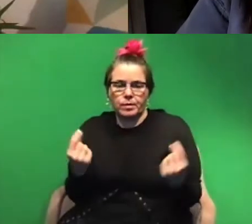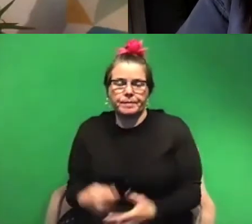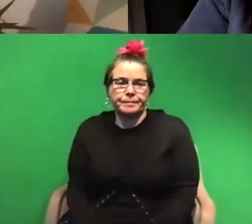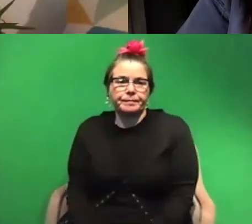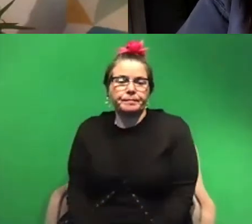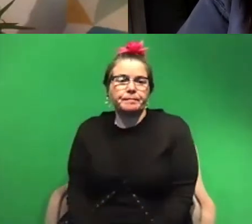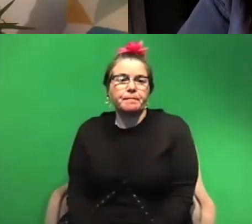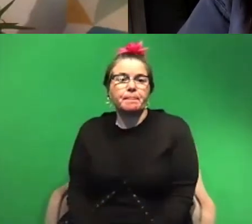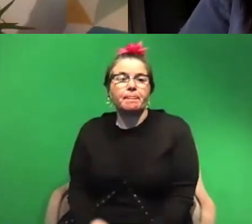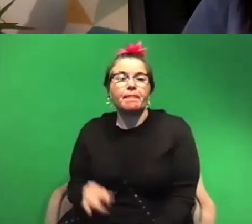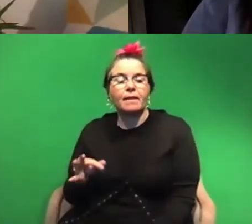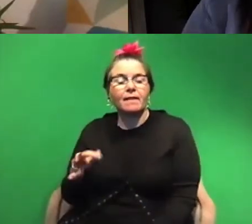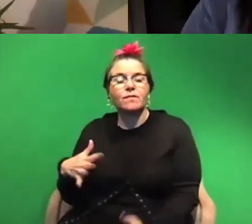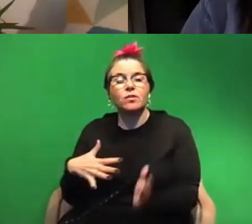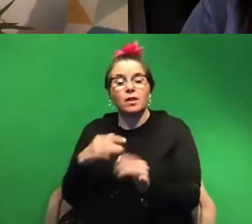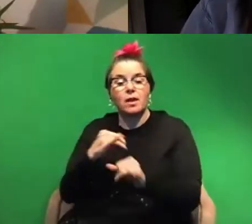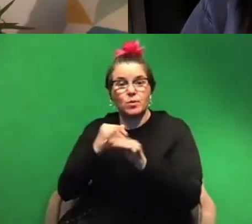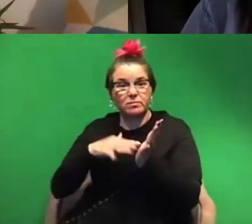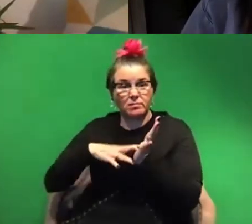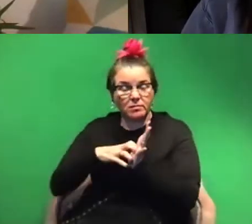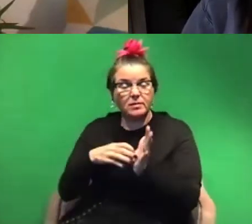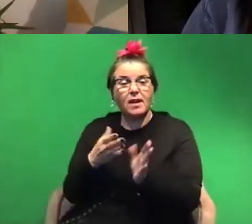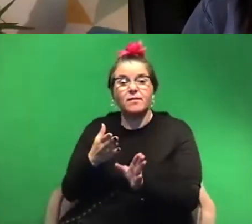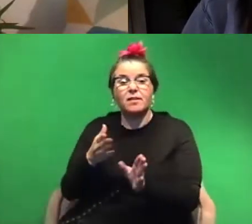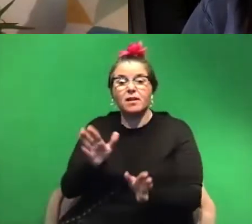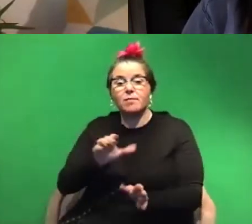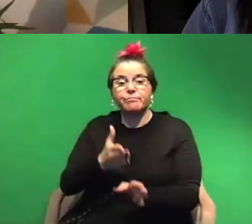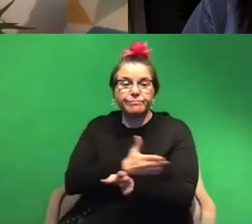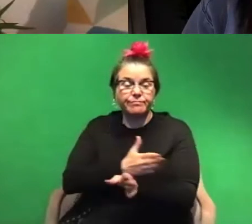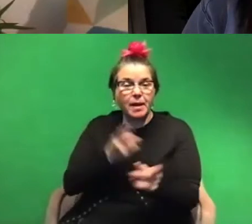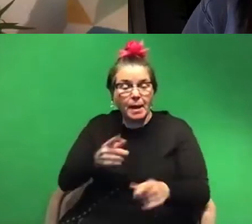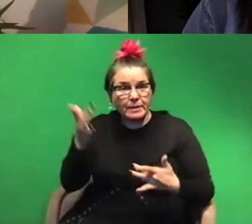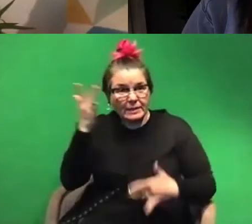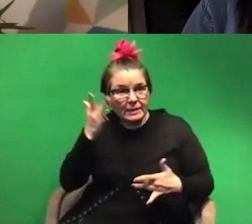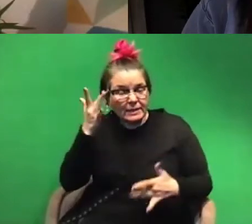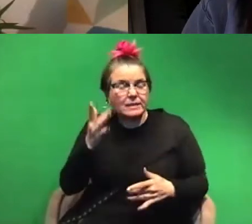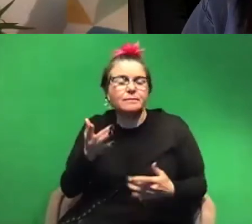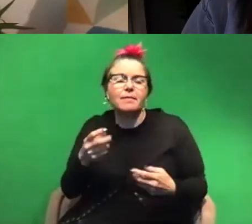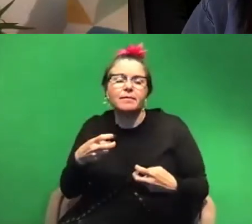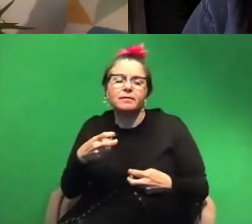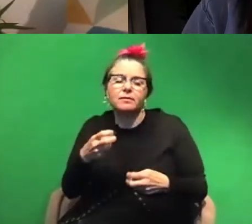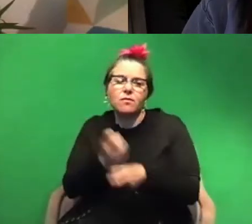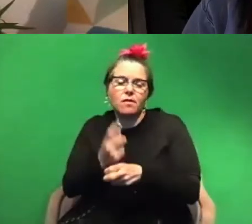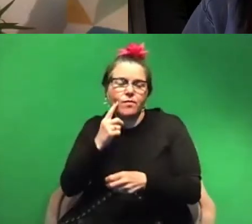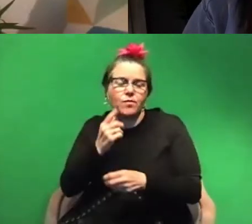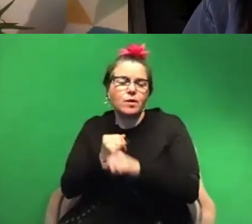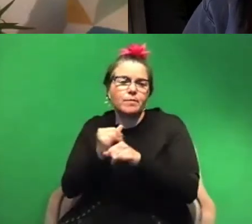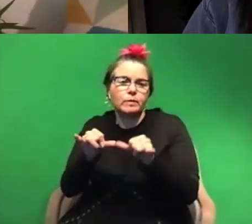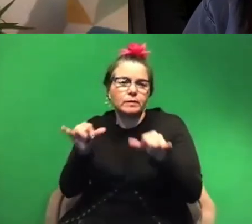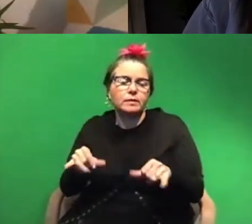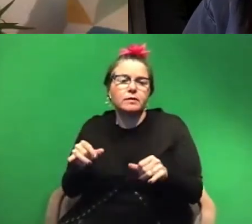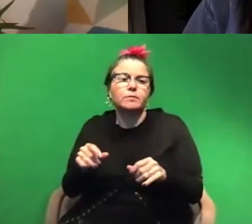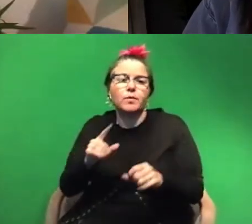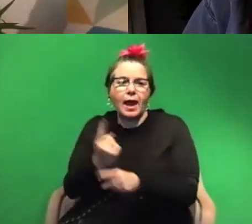you're immunocompromised or you have some pre-existing conditions, it may be difficult for your immune system to